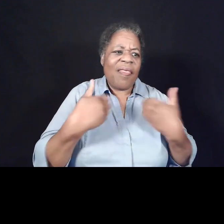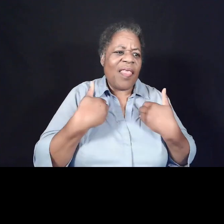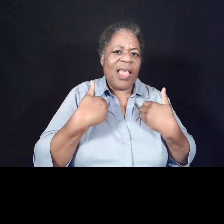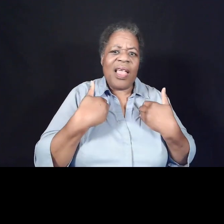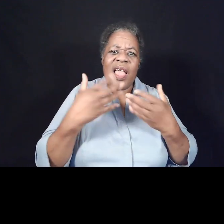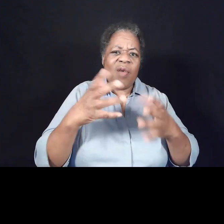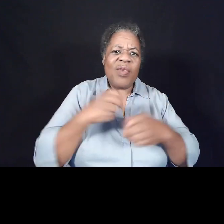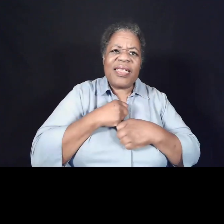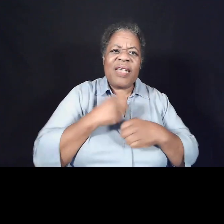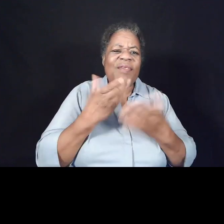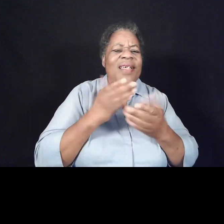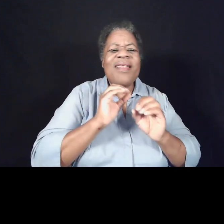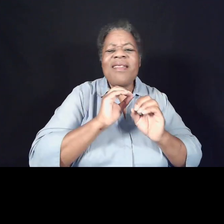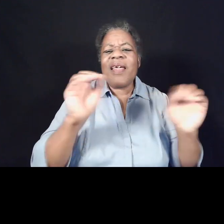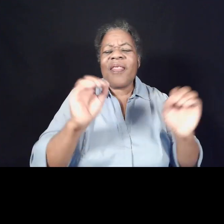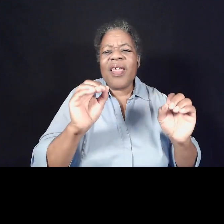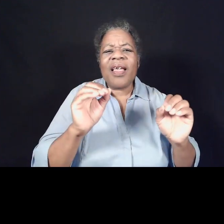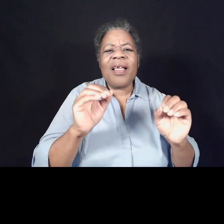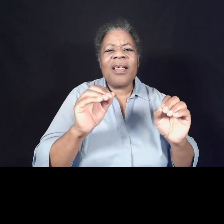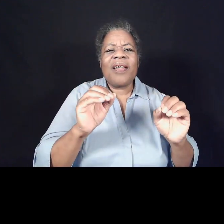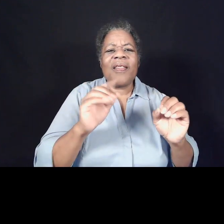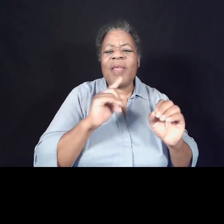they really wanted.